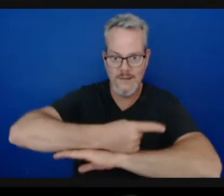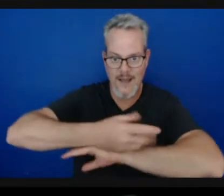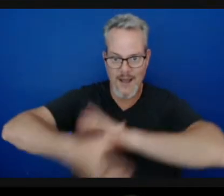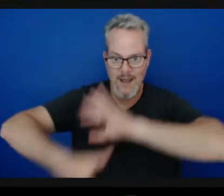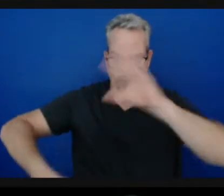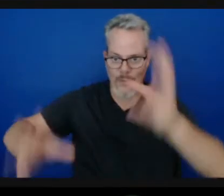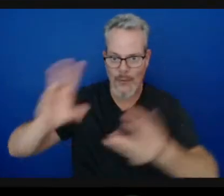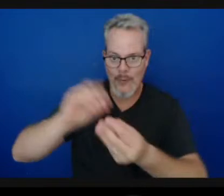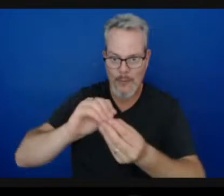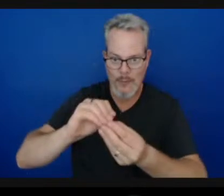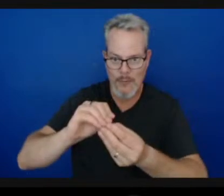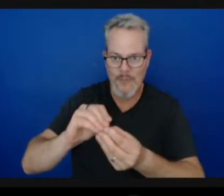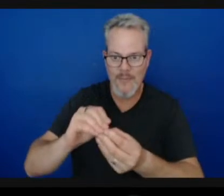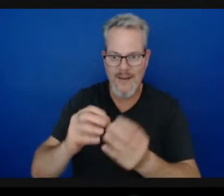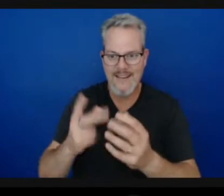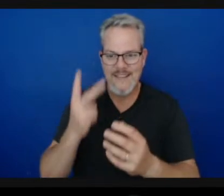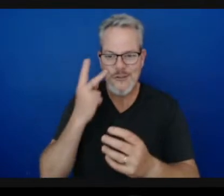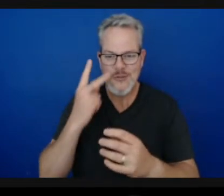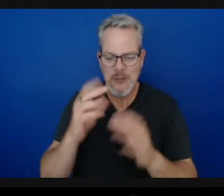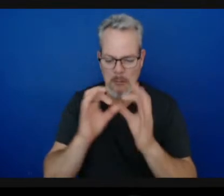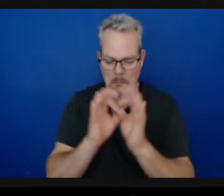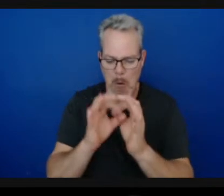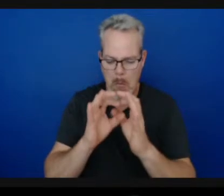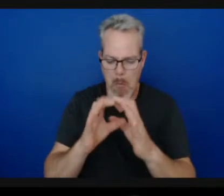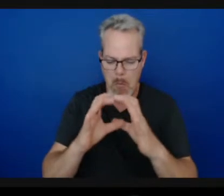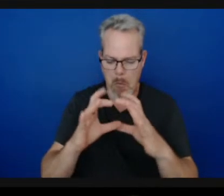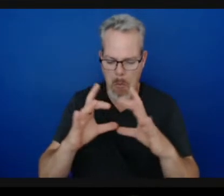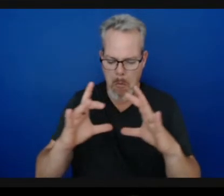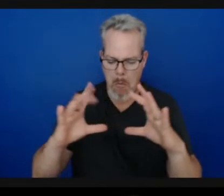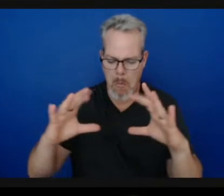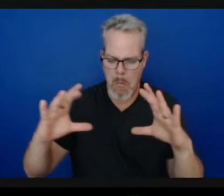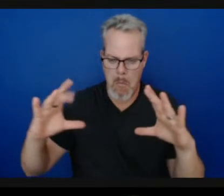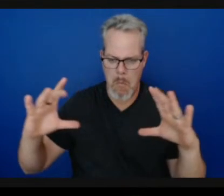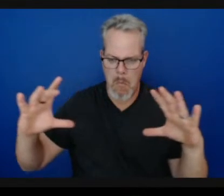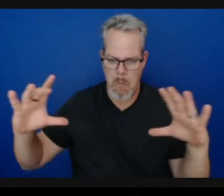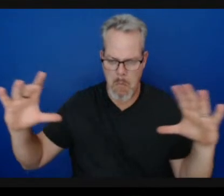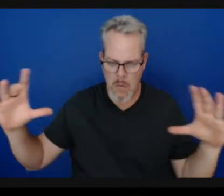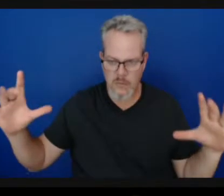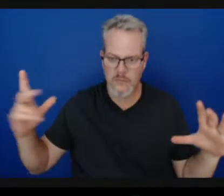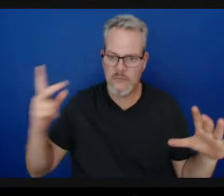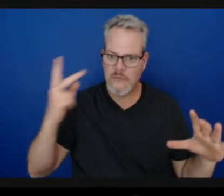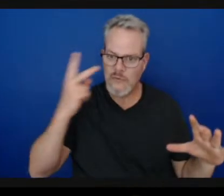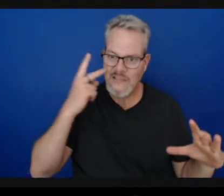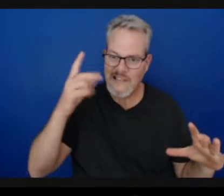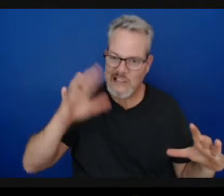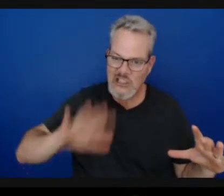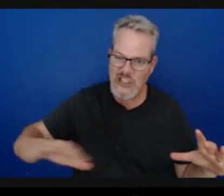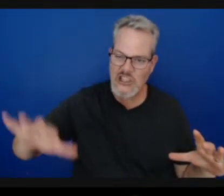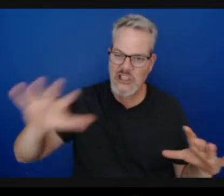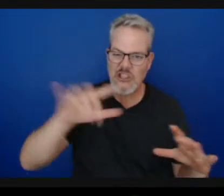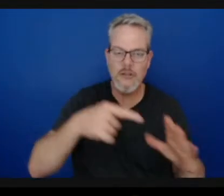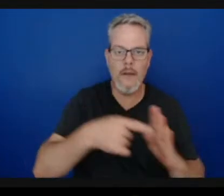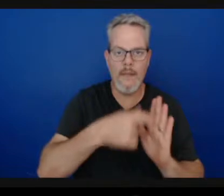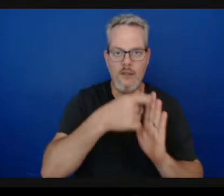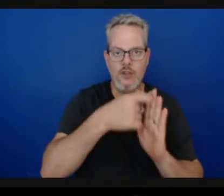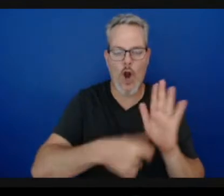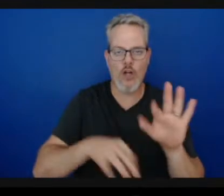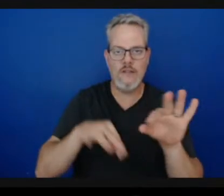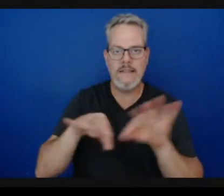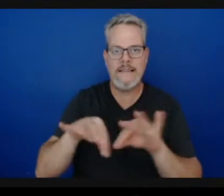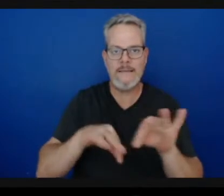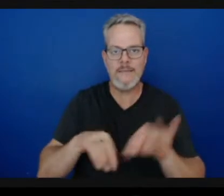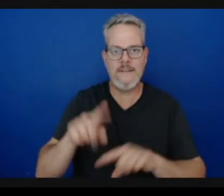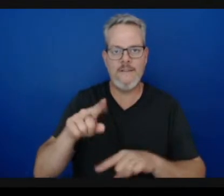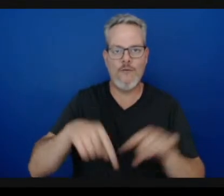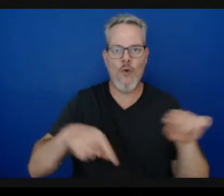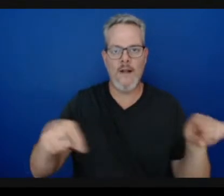happen when you put a blade of lava through a bunch of rock that's all cracked already. And this article explains a lot of that difference, right? So I'll just mention one thing,